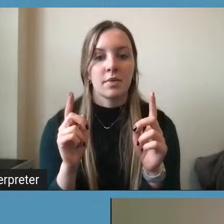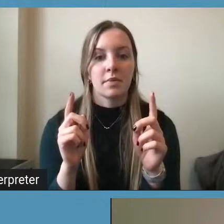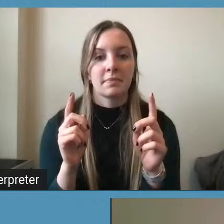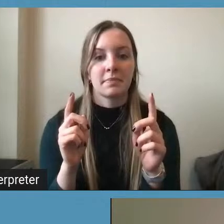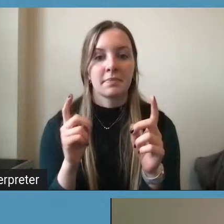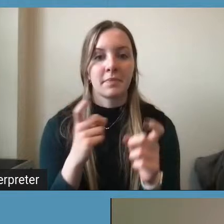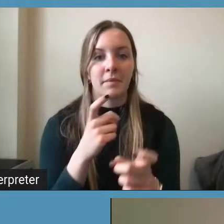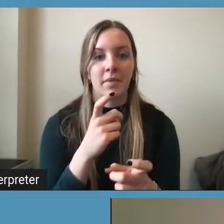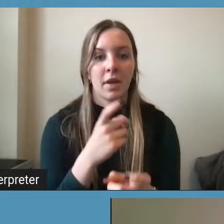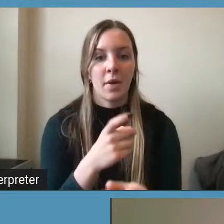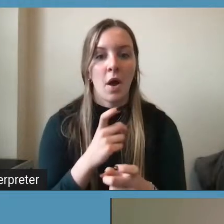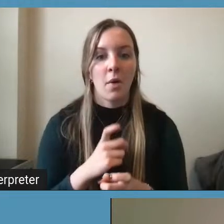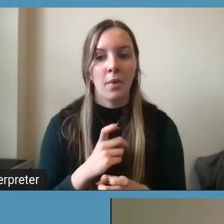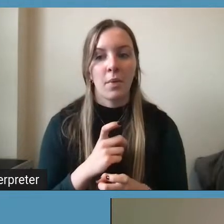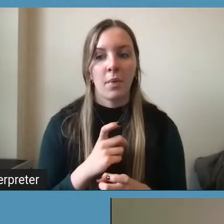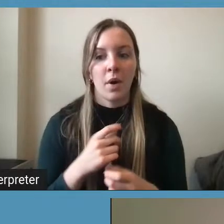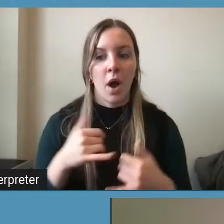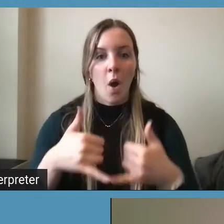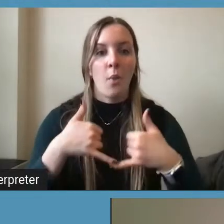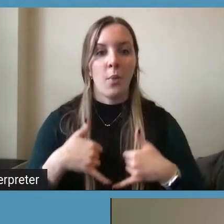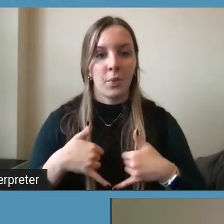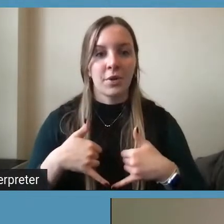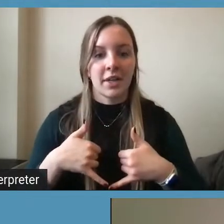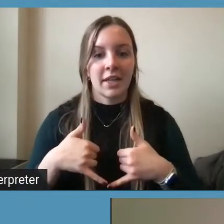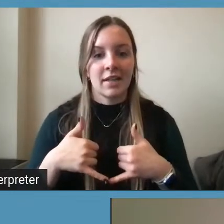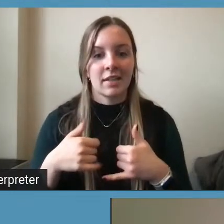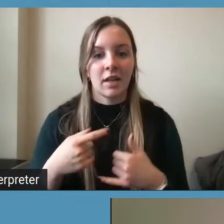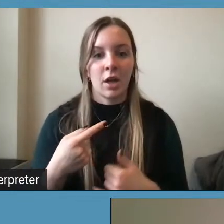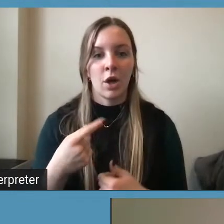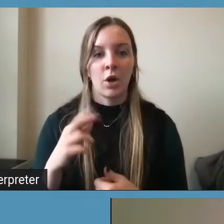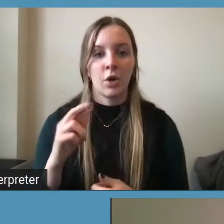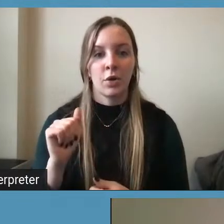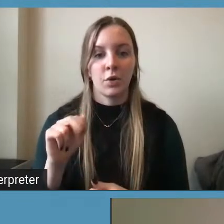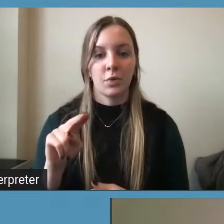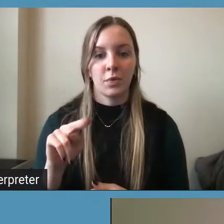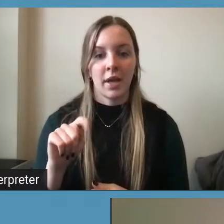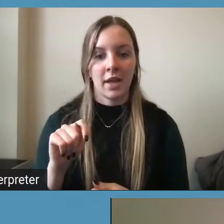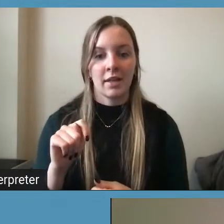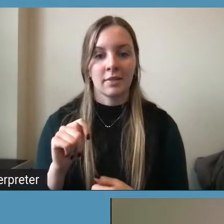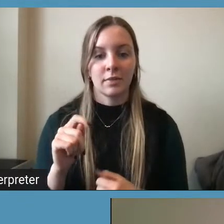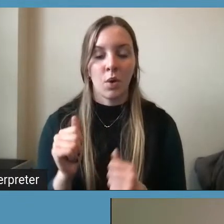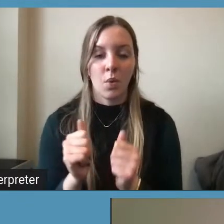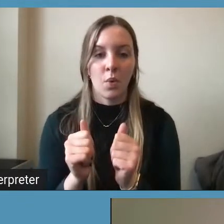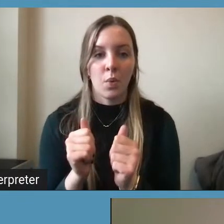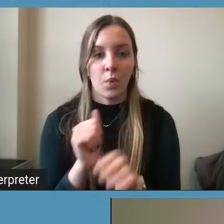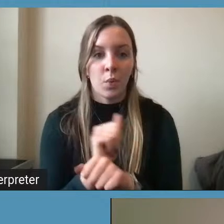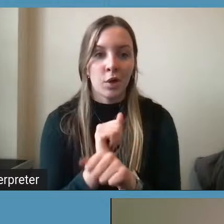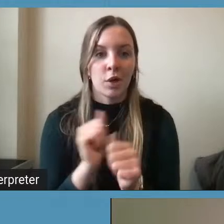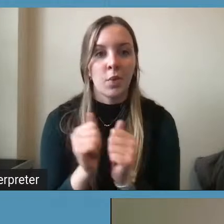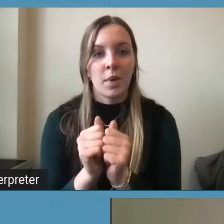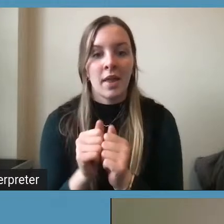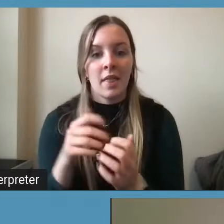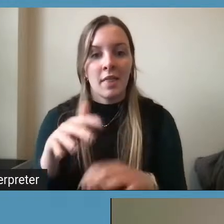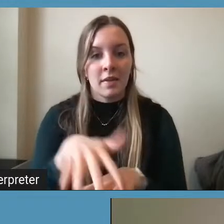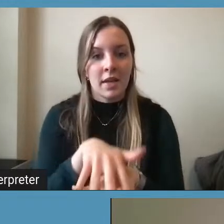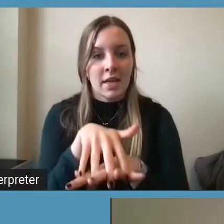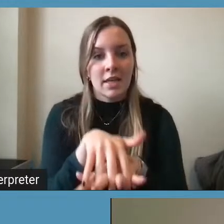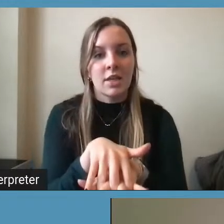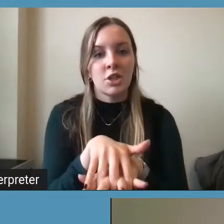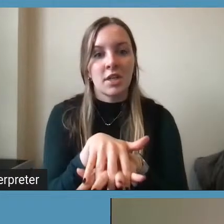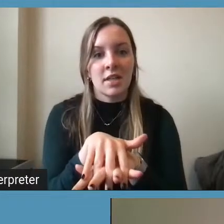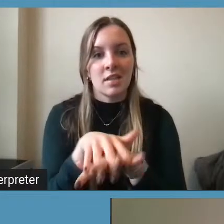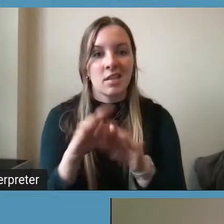grant to do training with 3 indigenous communities. One is on the Passamaquoddy tribe